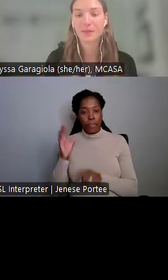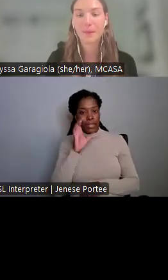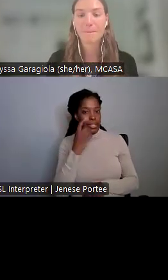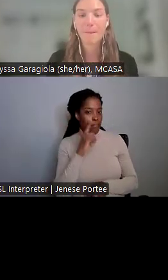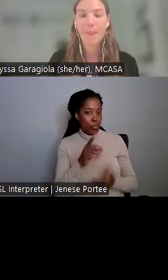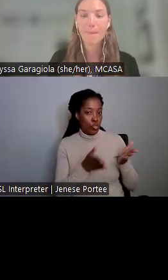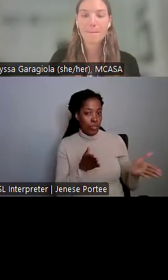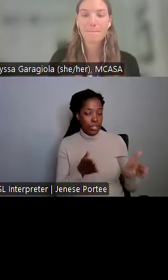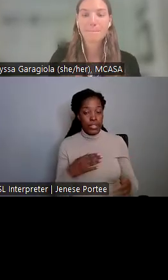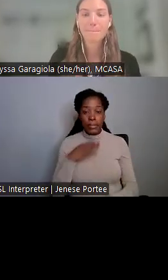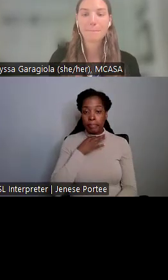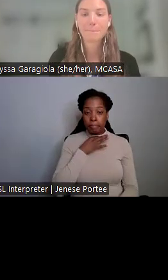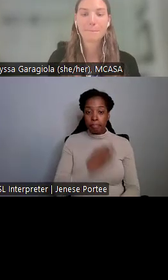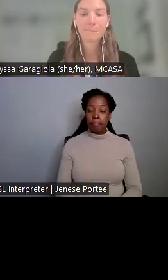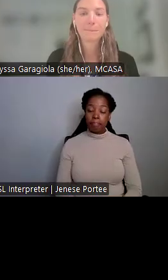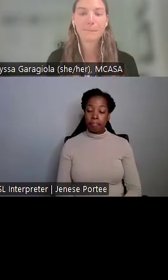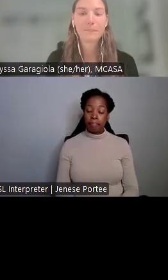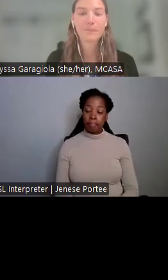services?